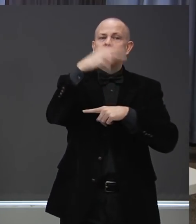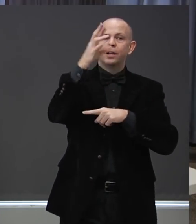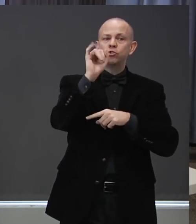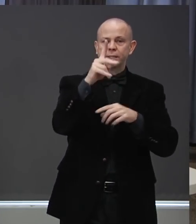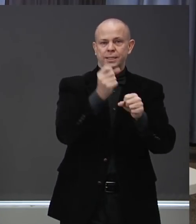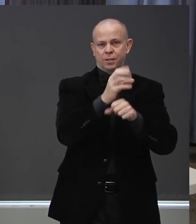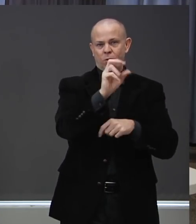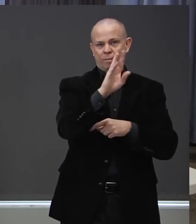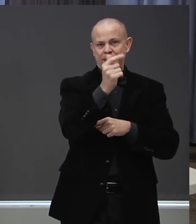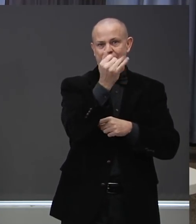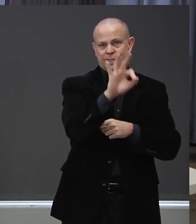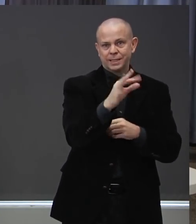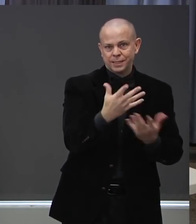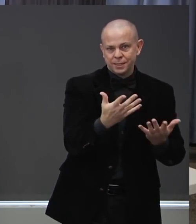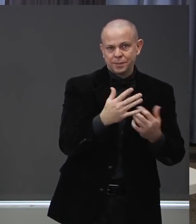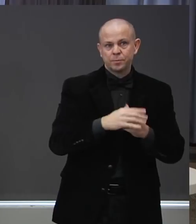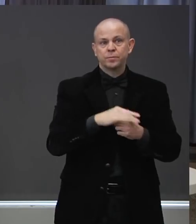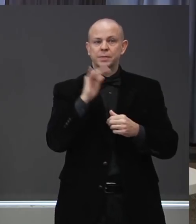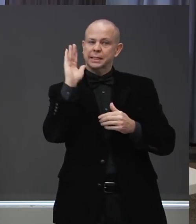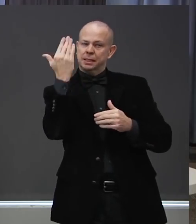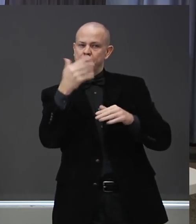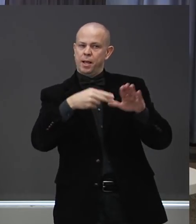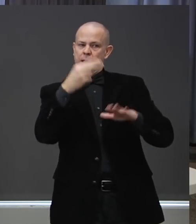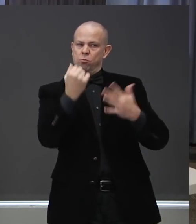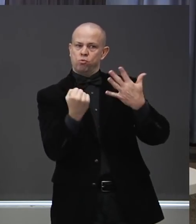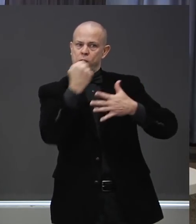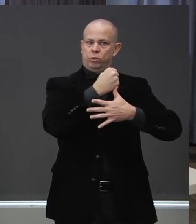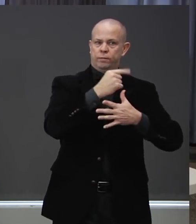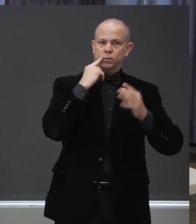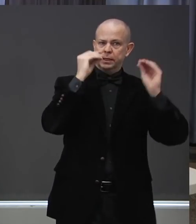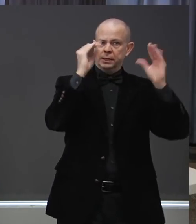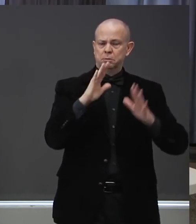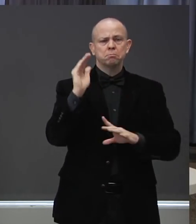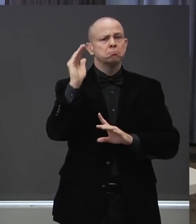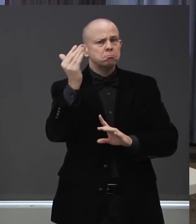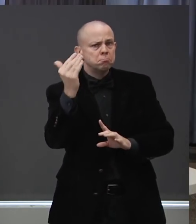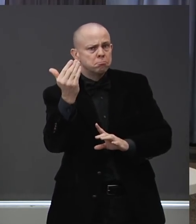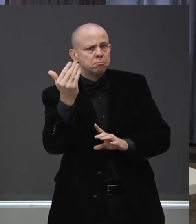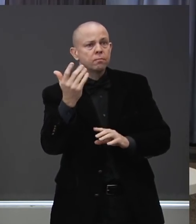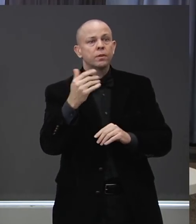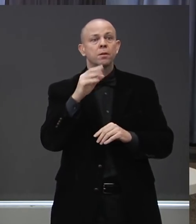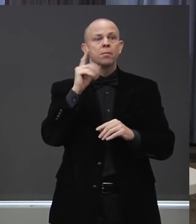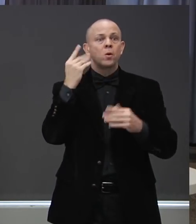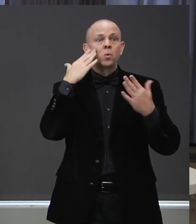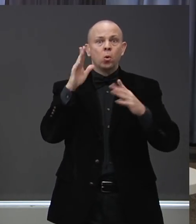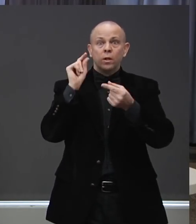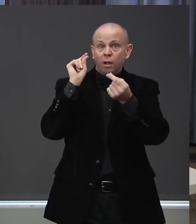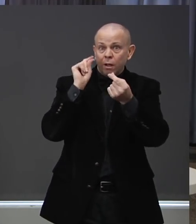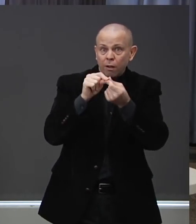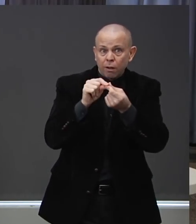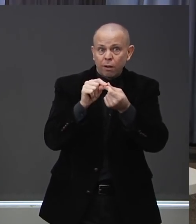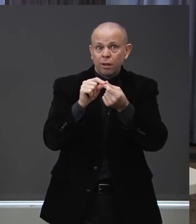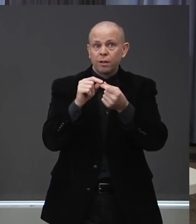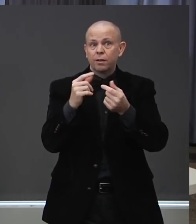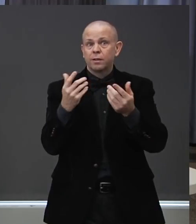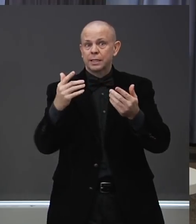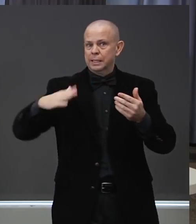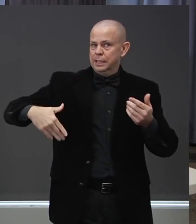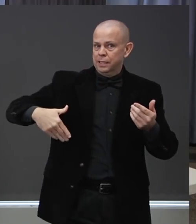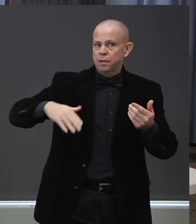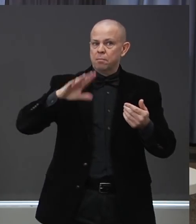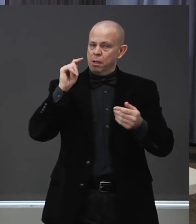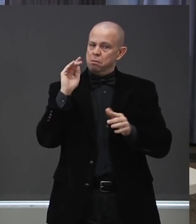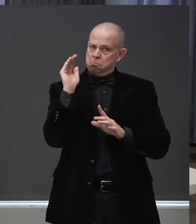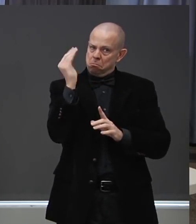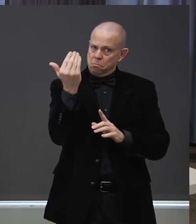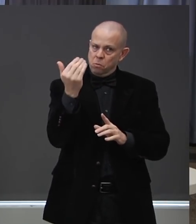outcomes, to get the vaccine. So we don't know exactly where they'll be, but they will be very near the top, is what I'm